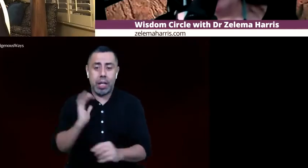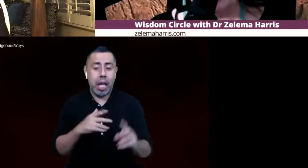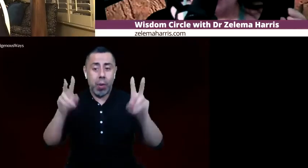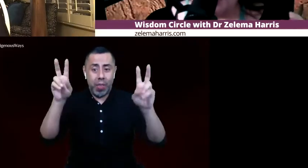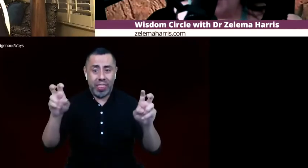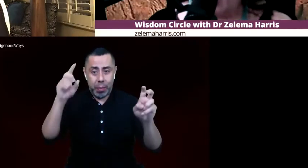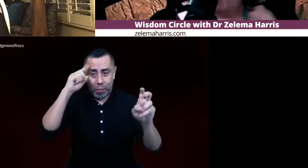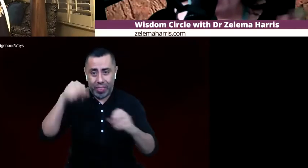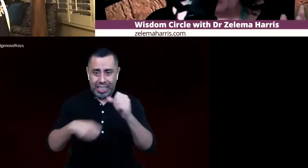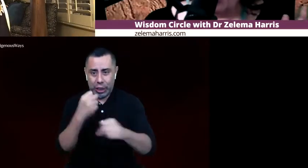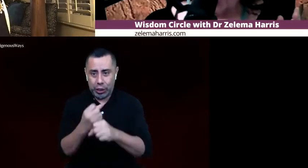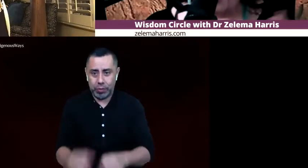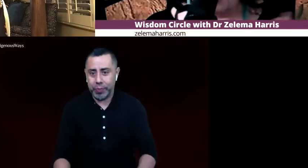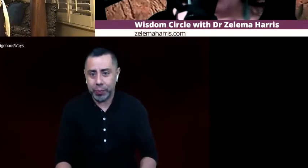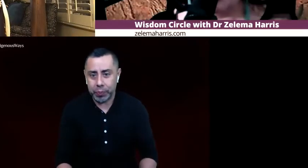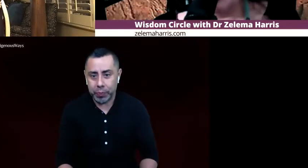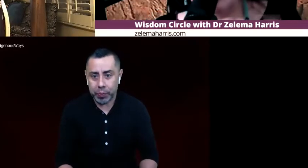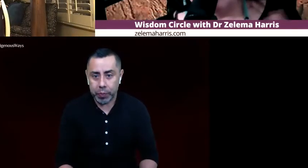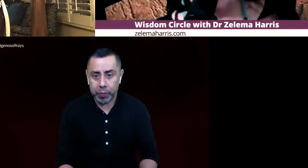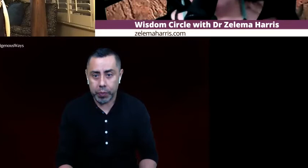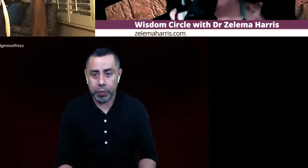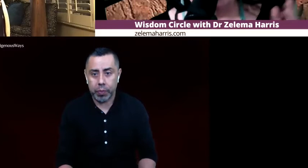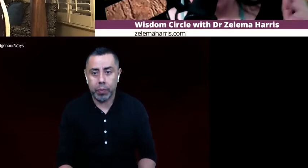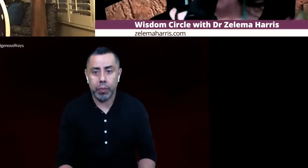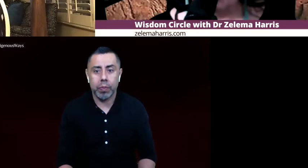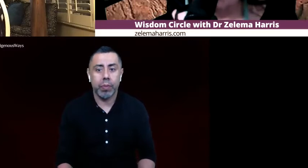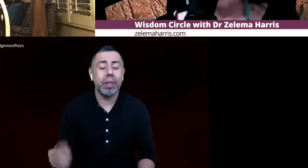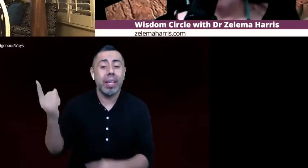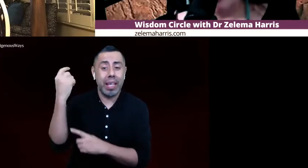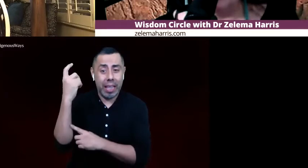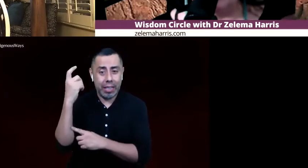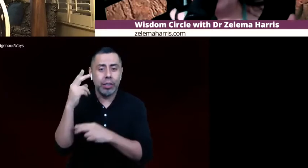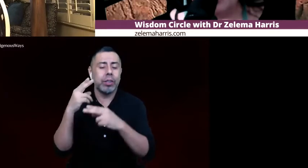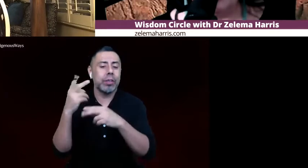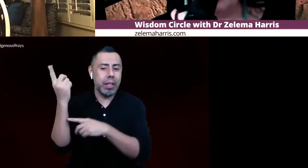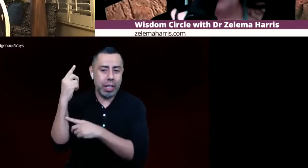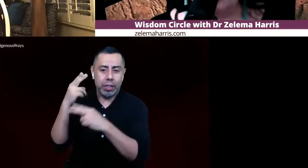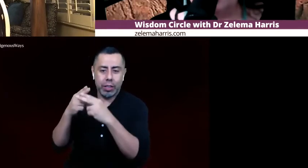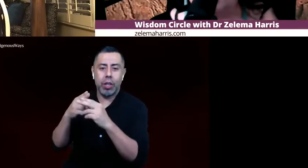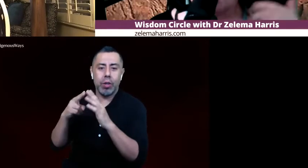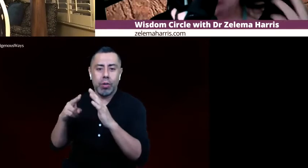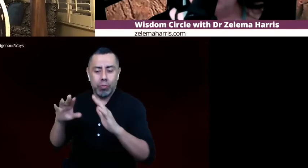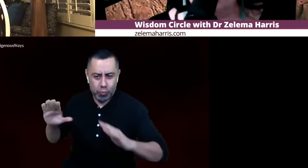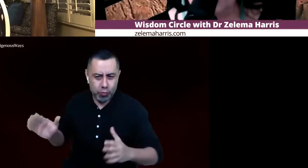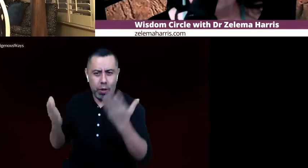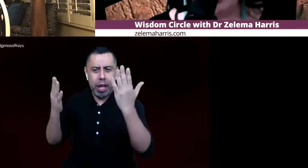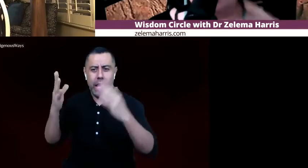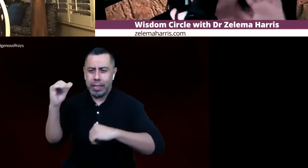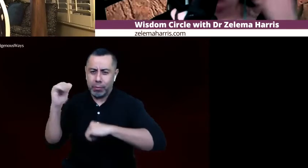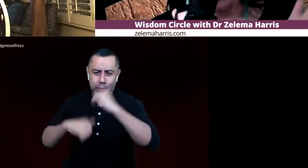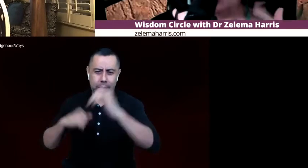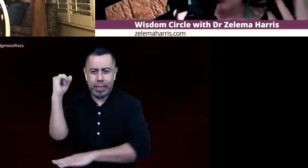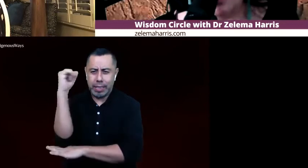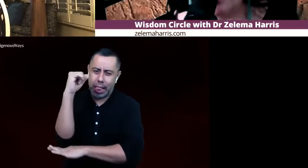year, since we made it through rising resilience last year through the COVID virus and the isolation and all of that that